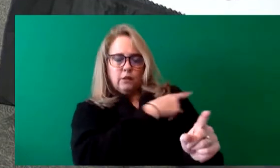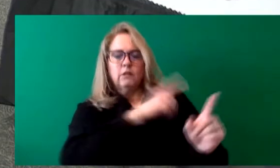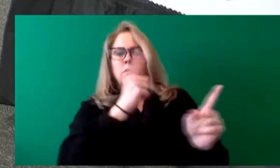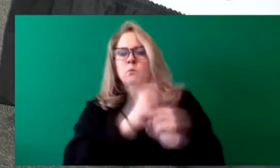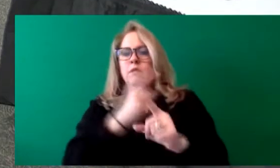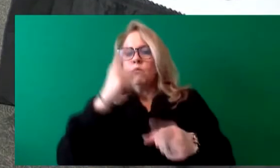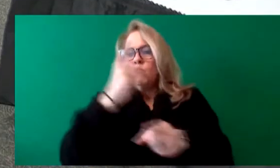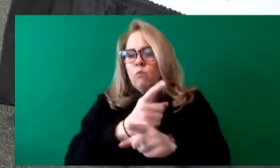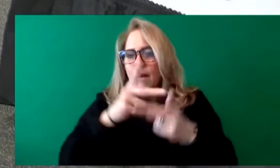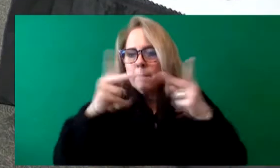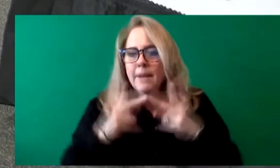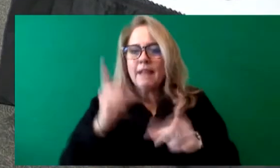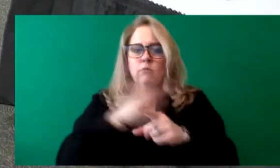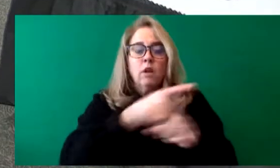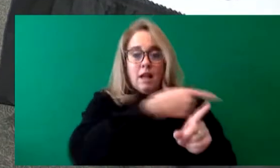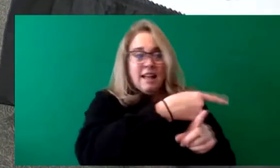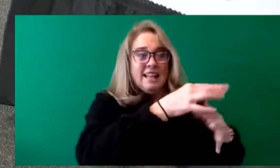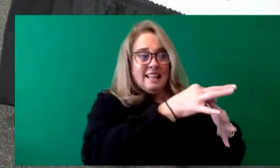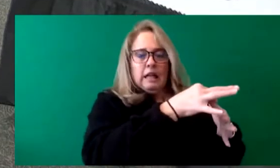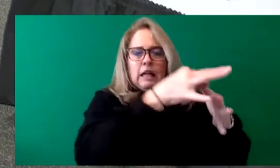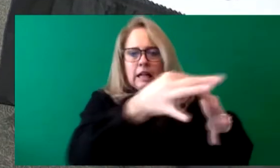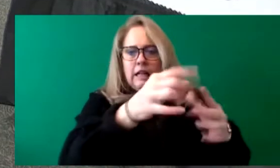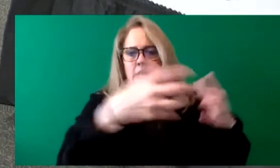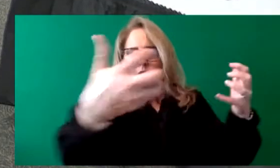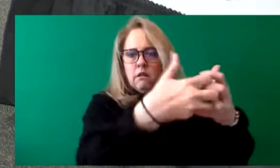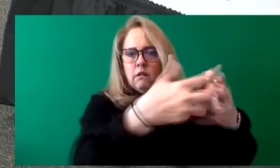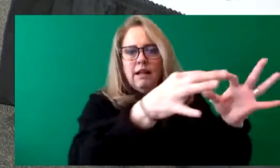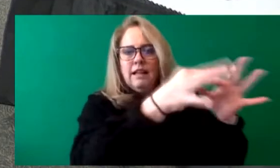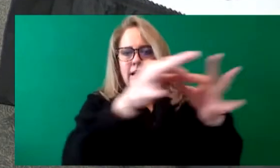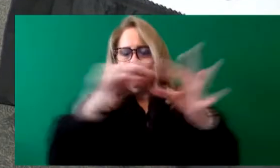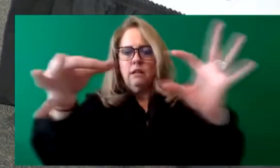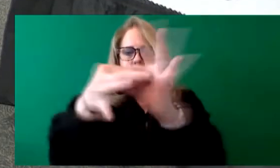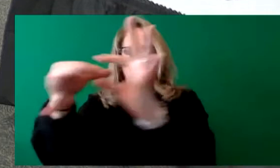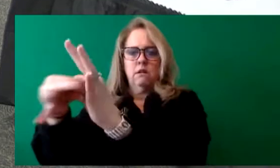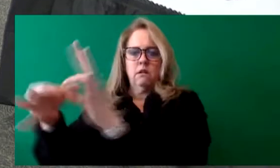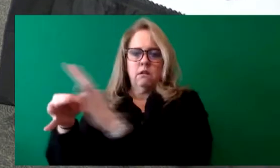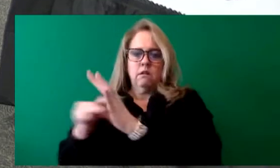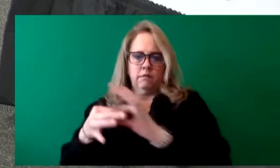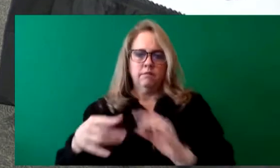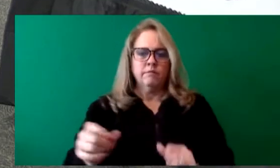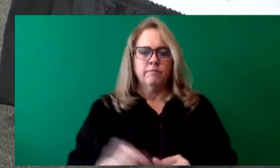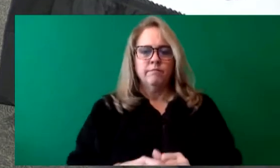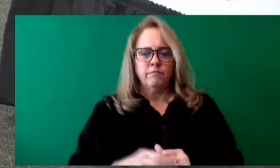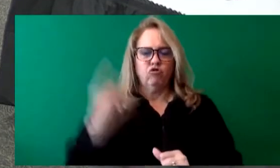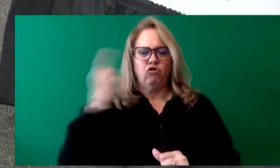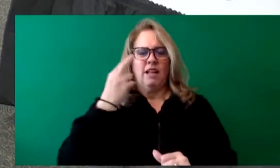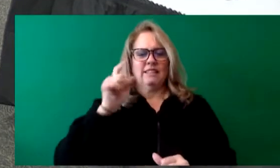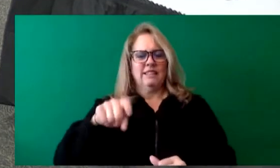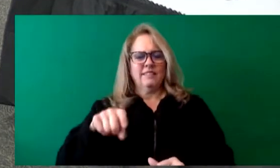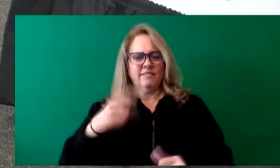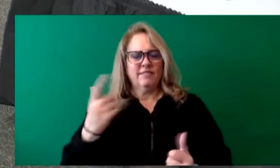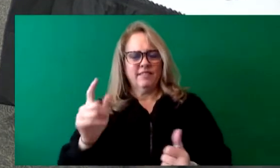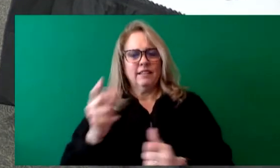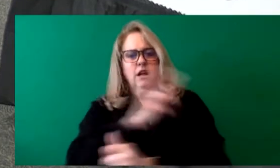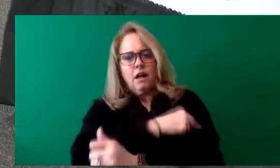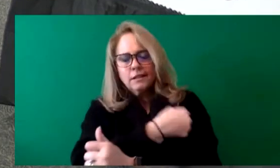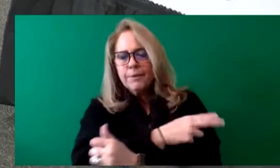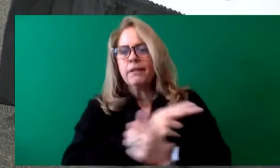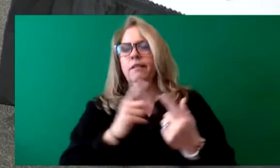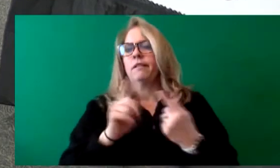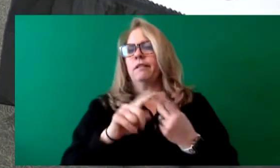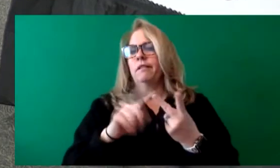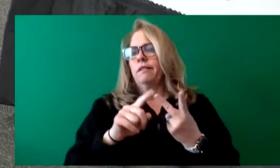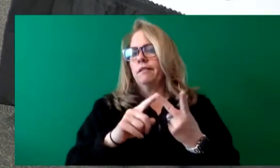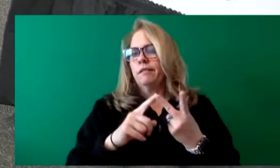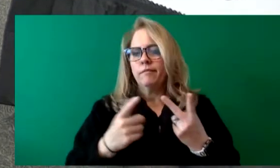the COVID-19 response. Recognizing early in the pandemic the need to preserve hospital capacity as a critical component